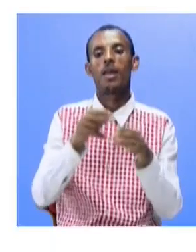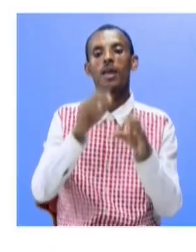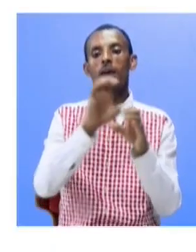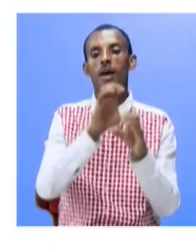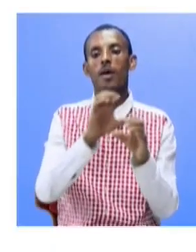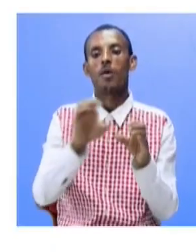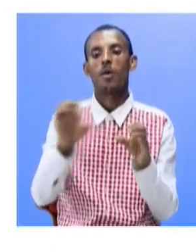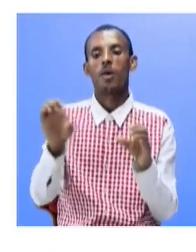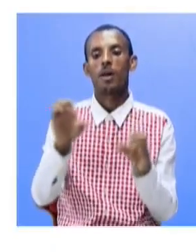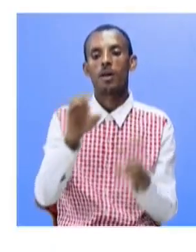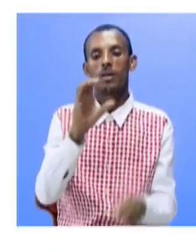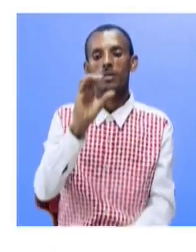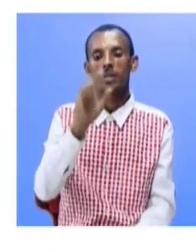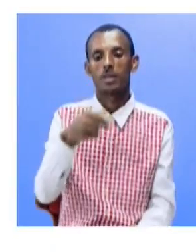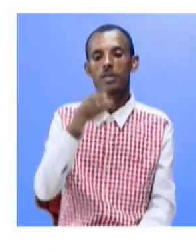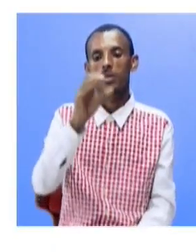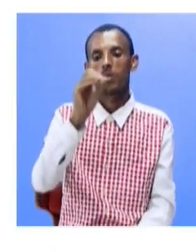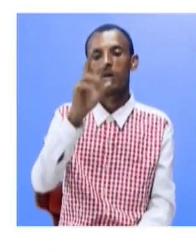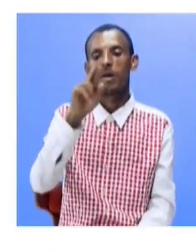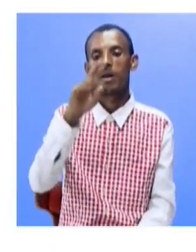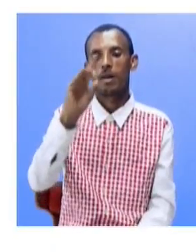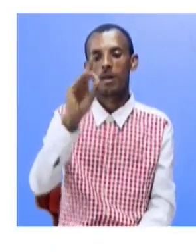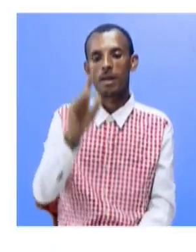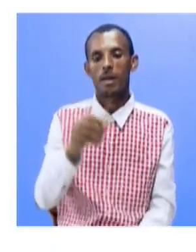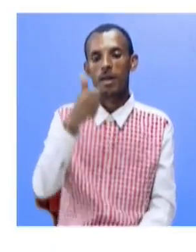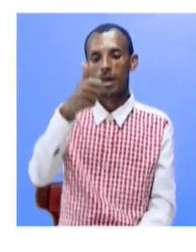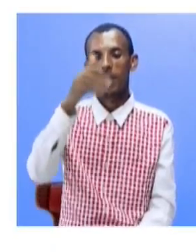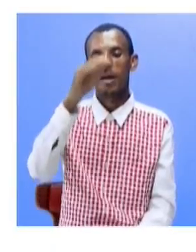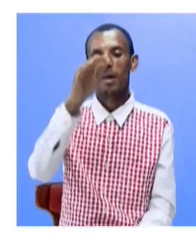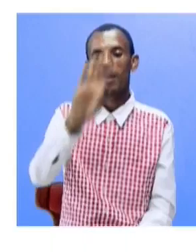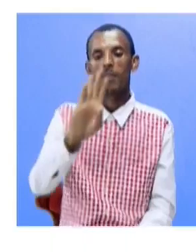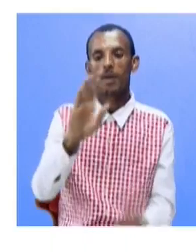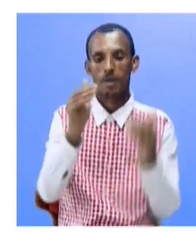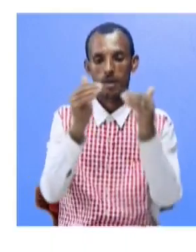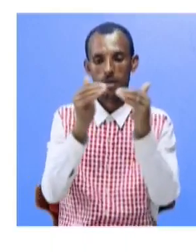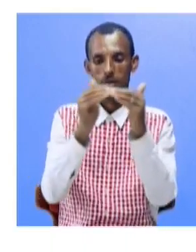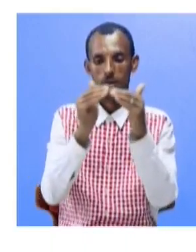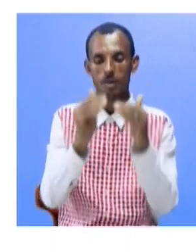the picture, AB is a chord.